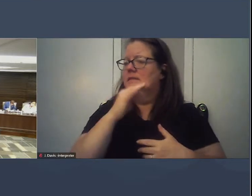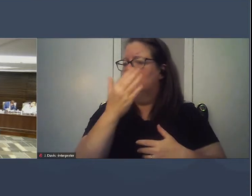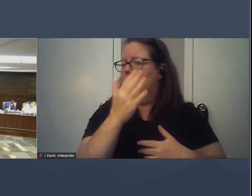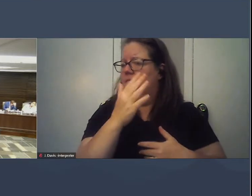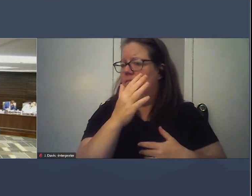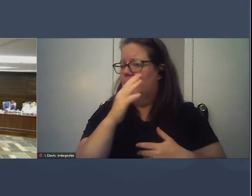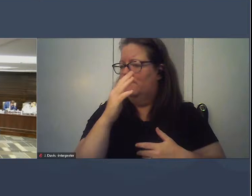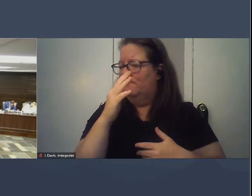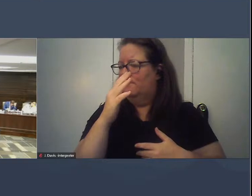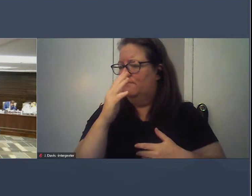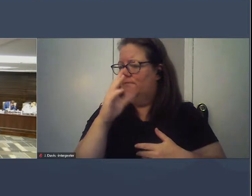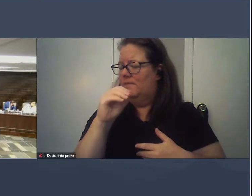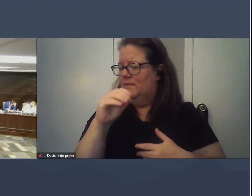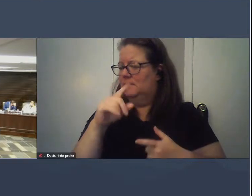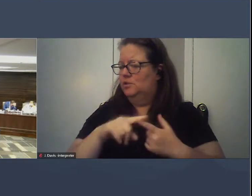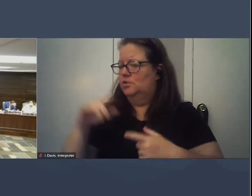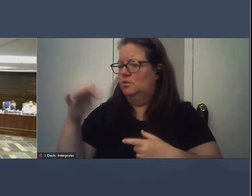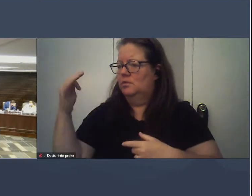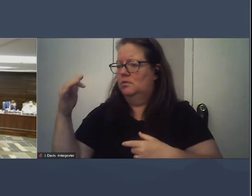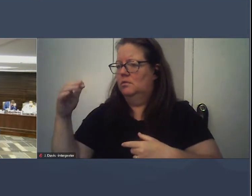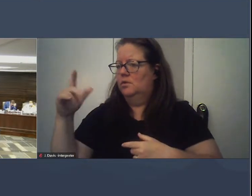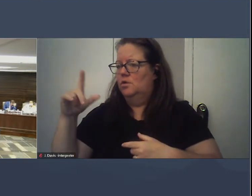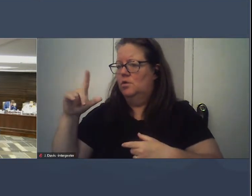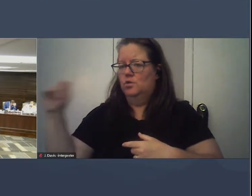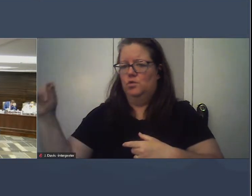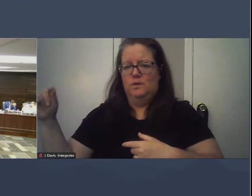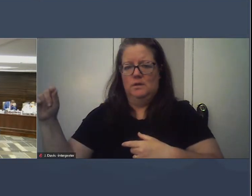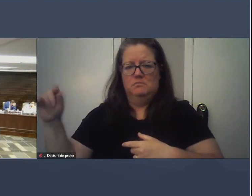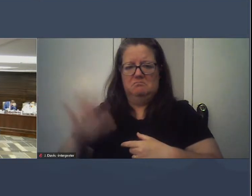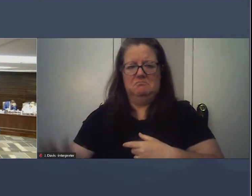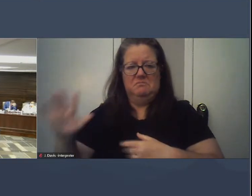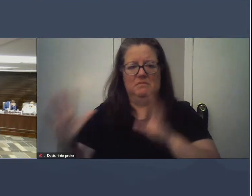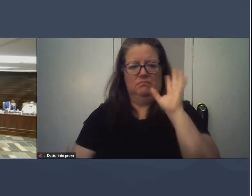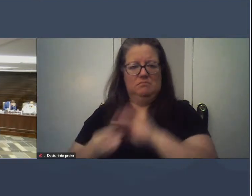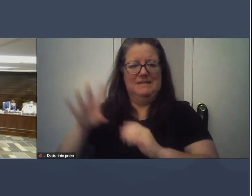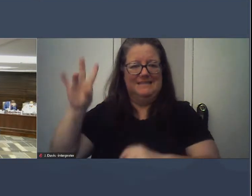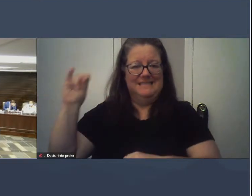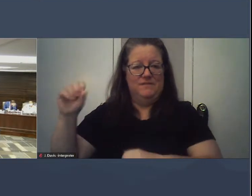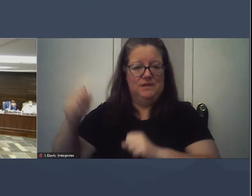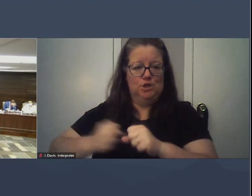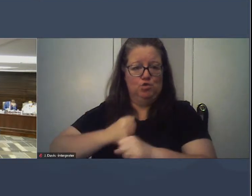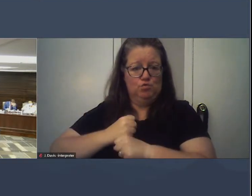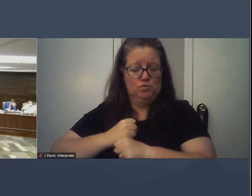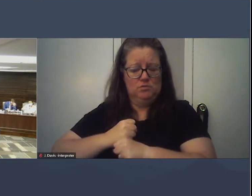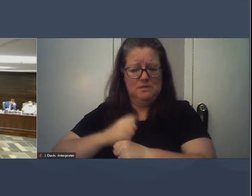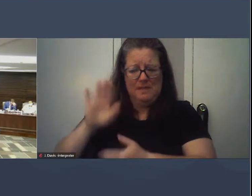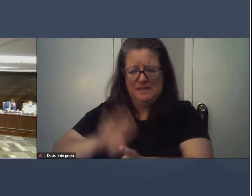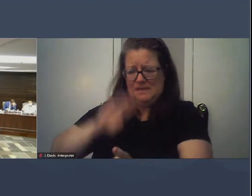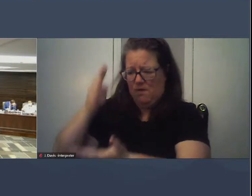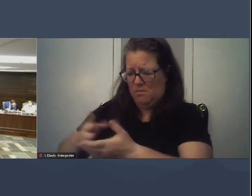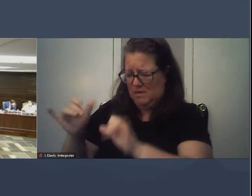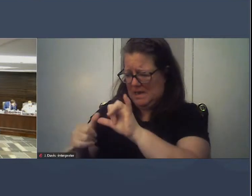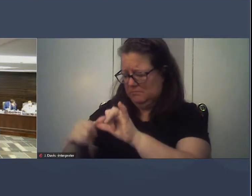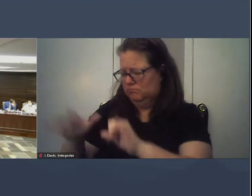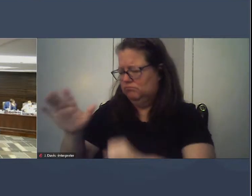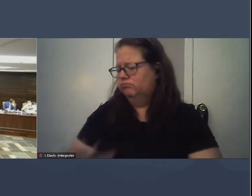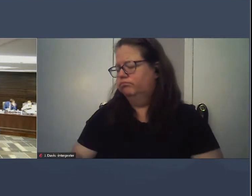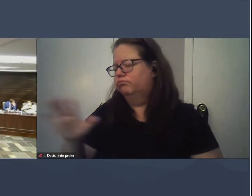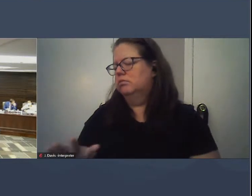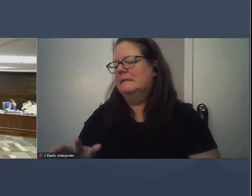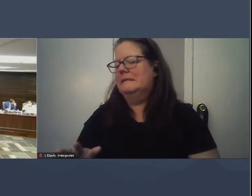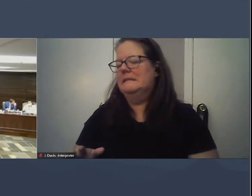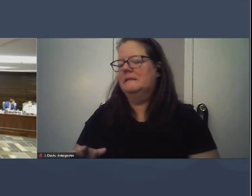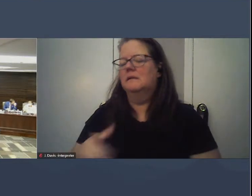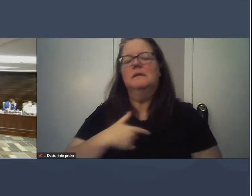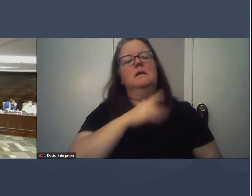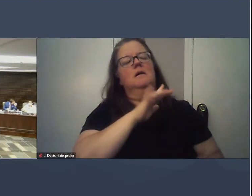So, there was whatever that ends up being, about 60-something years, 70 years. And so is that estimated volume? Yeah, it's right around, and I don't have the number